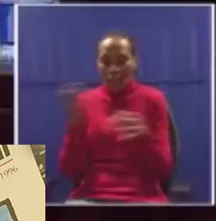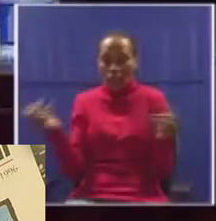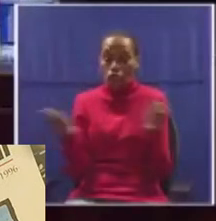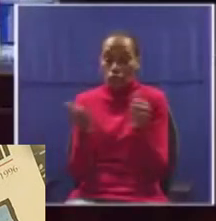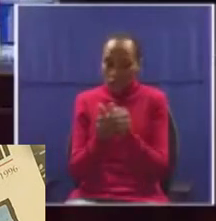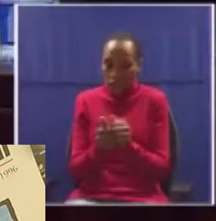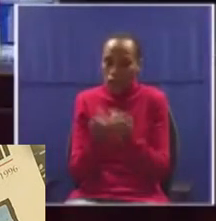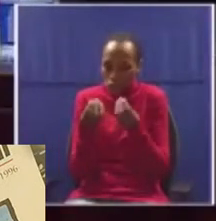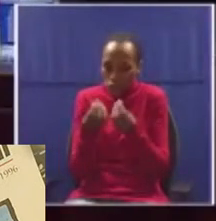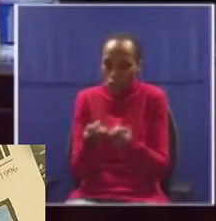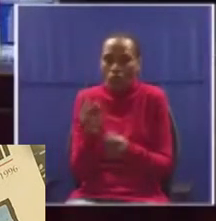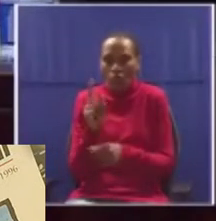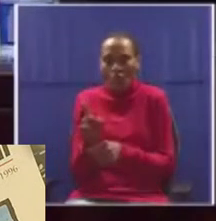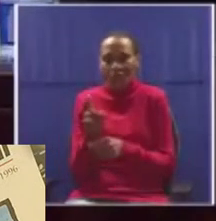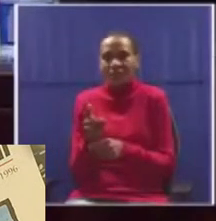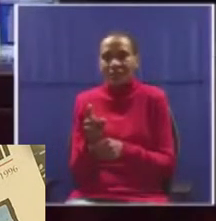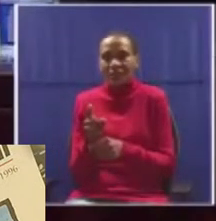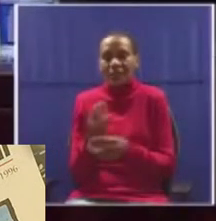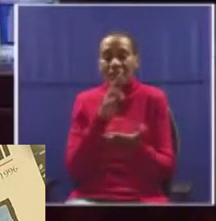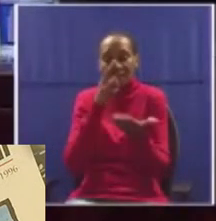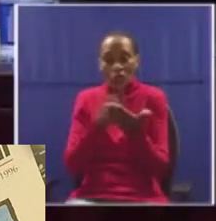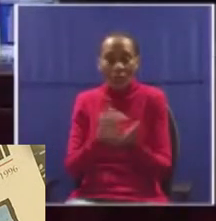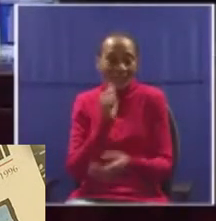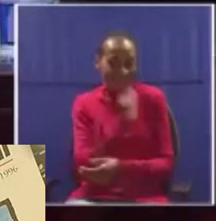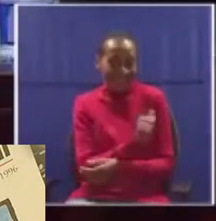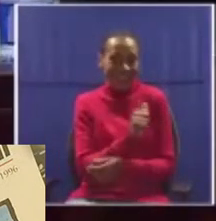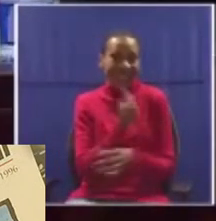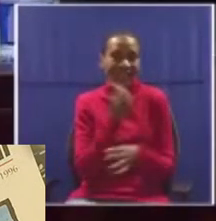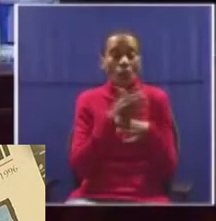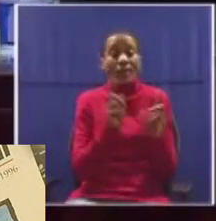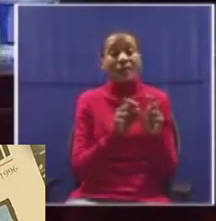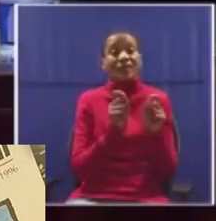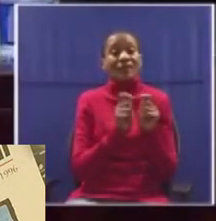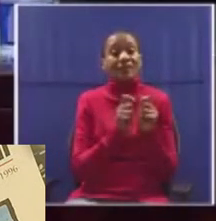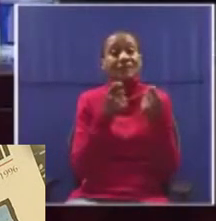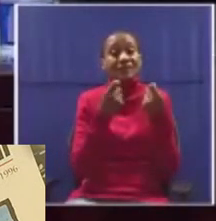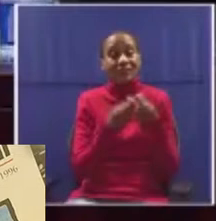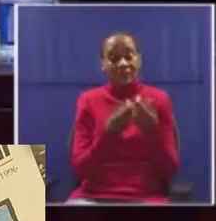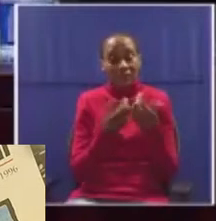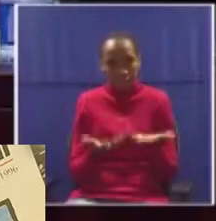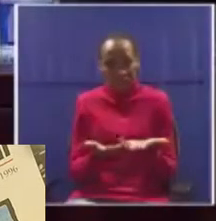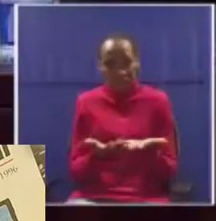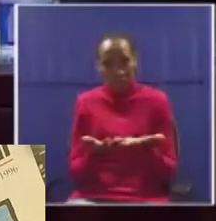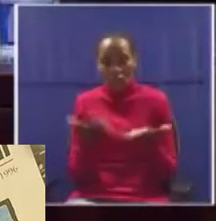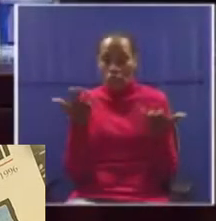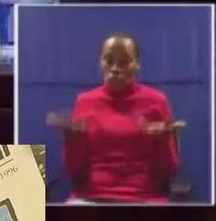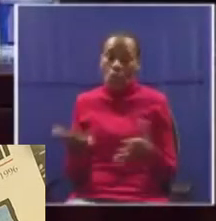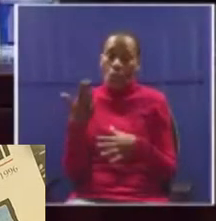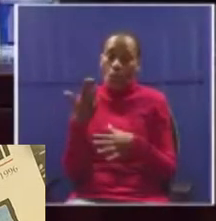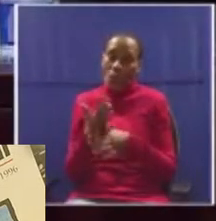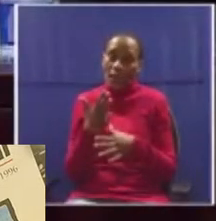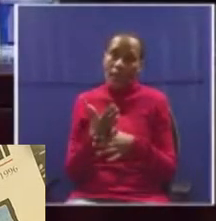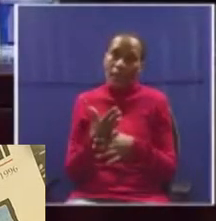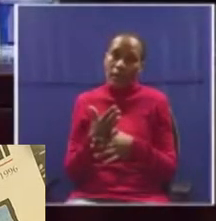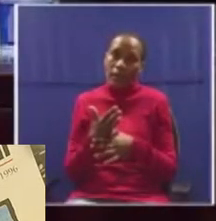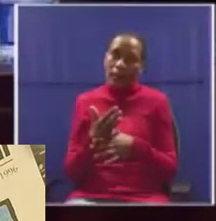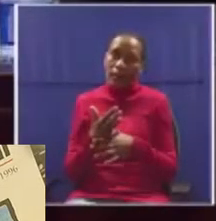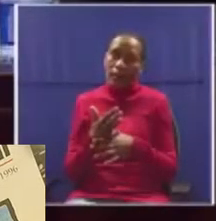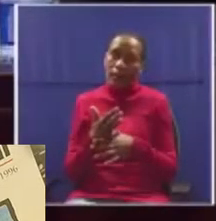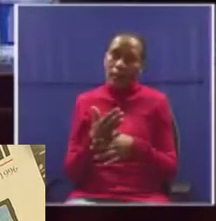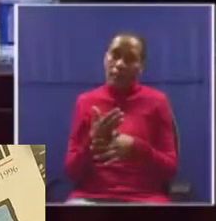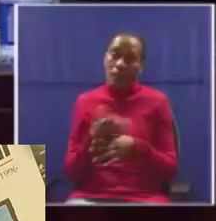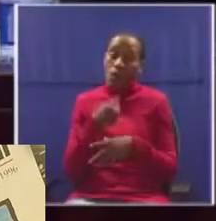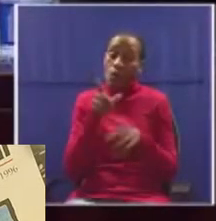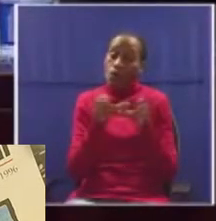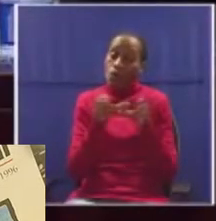with what the tax Force had raised in it is the work of of that